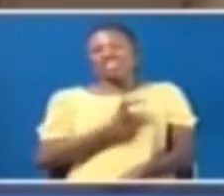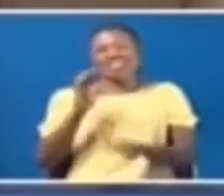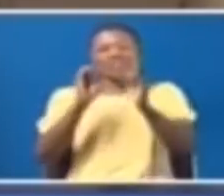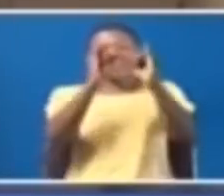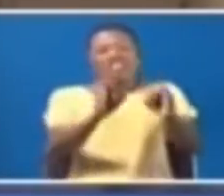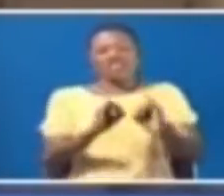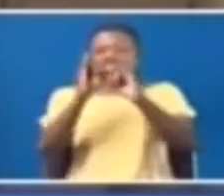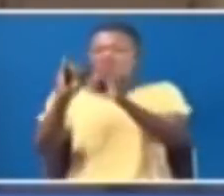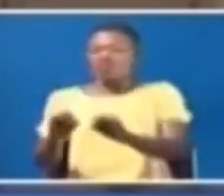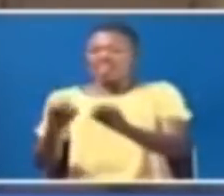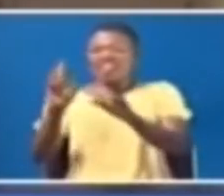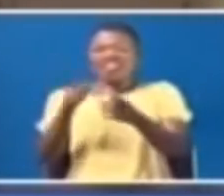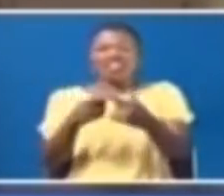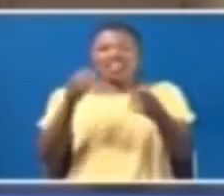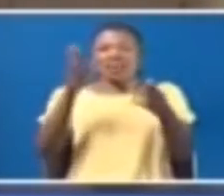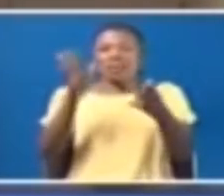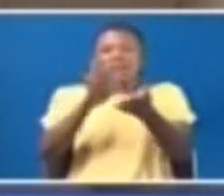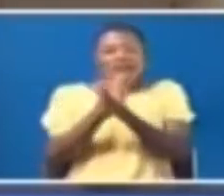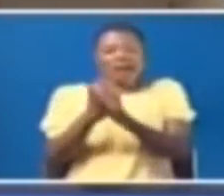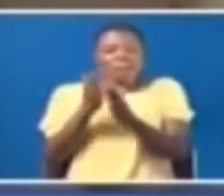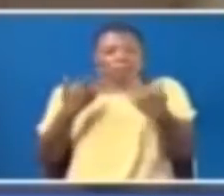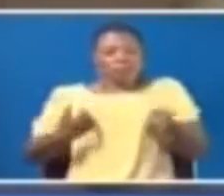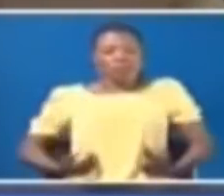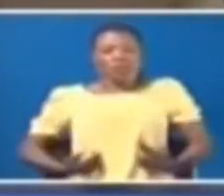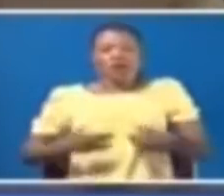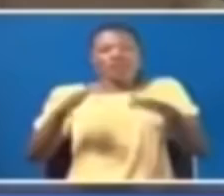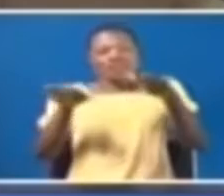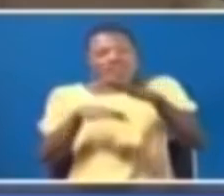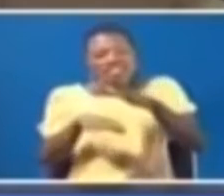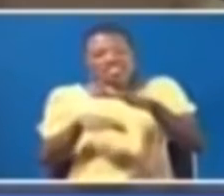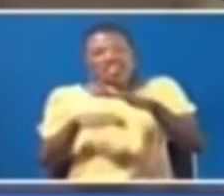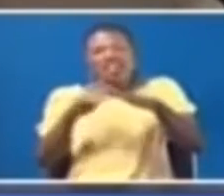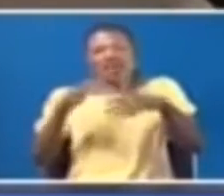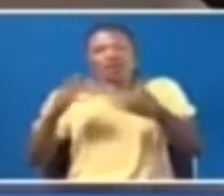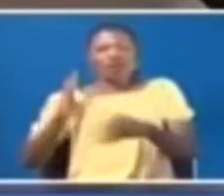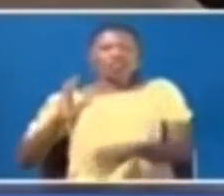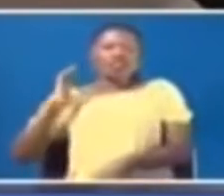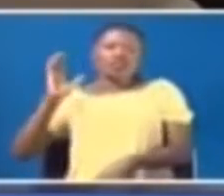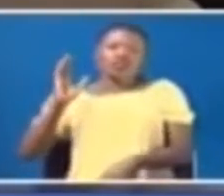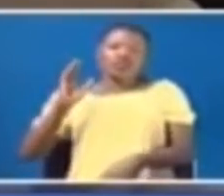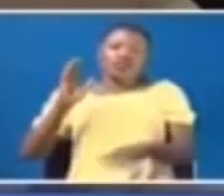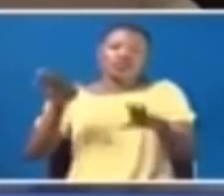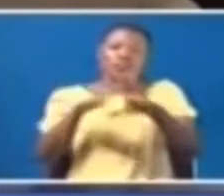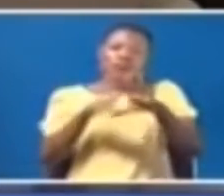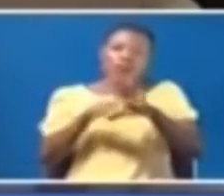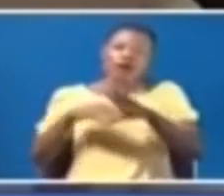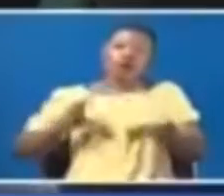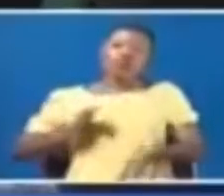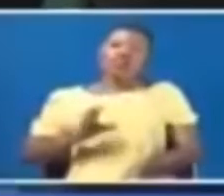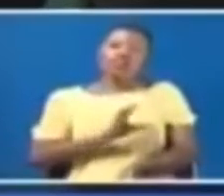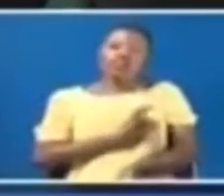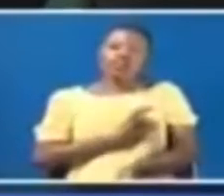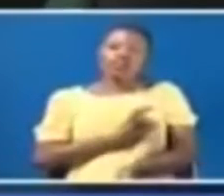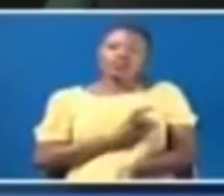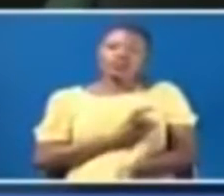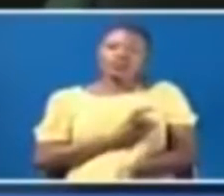then they become your own. But either the vice chair or the chair or a member of the committee can move amendments.